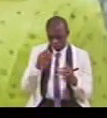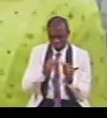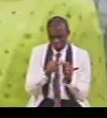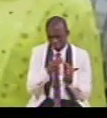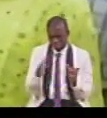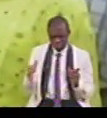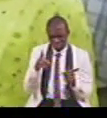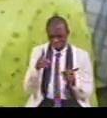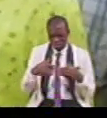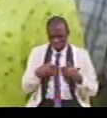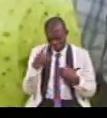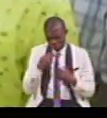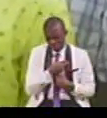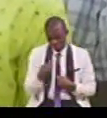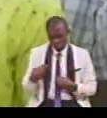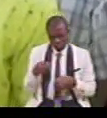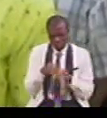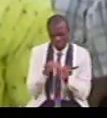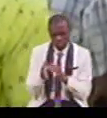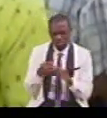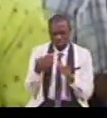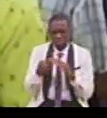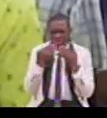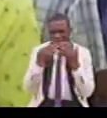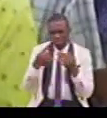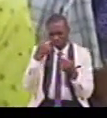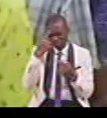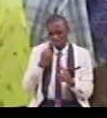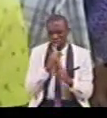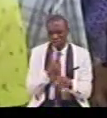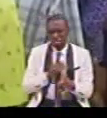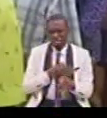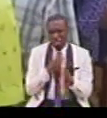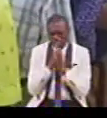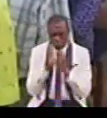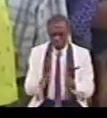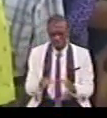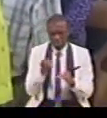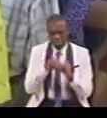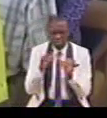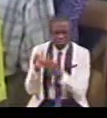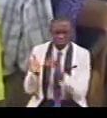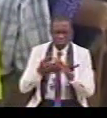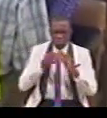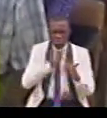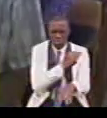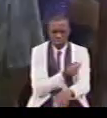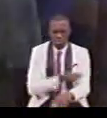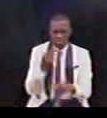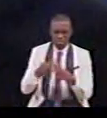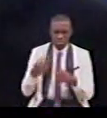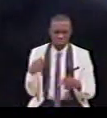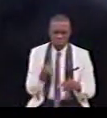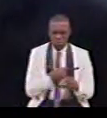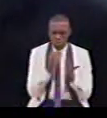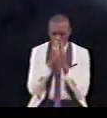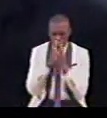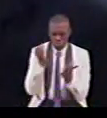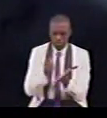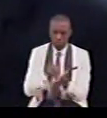for us but thank you because we know you haven't searched in Jesus name we pray